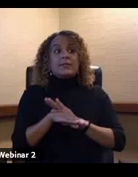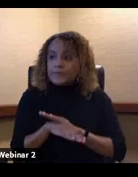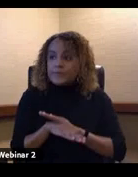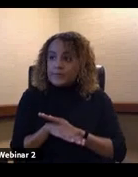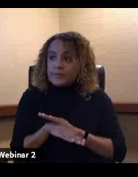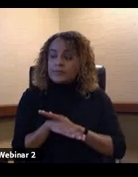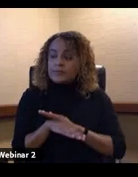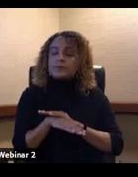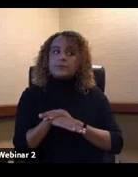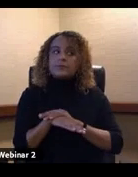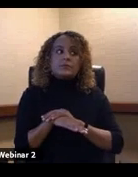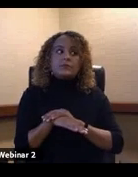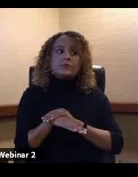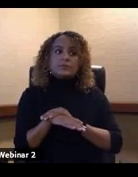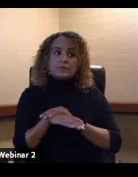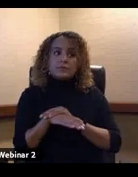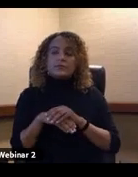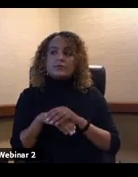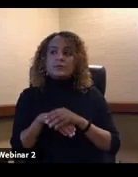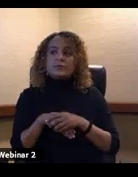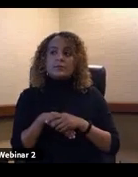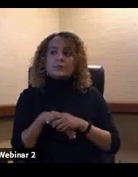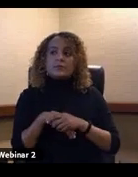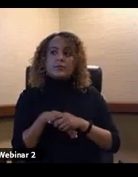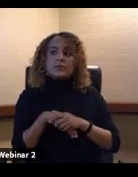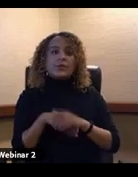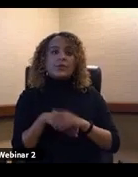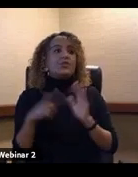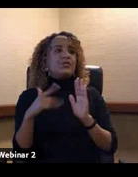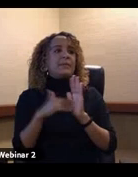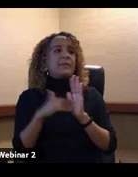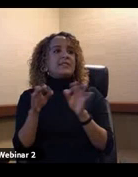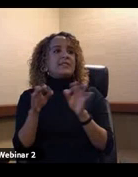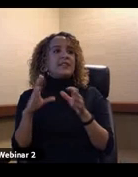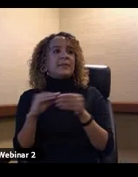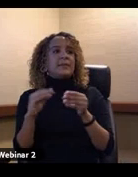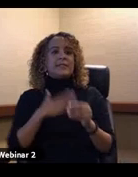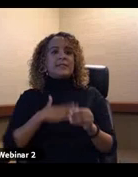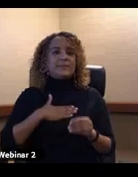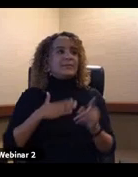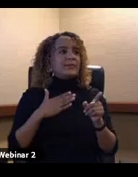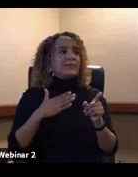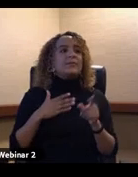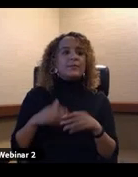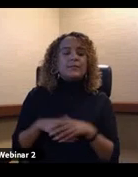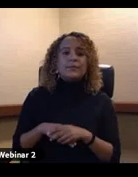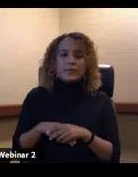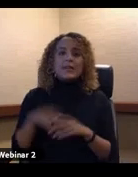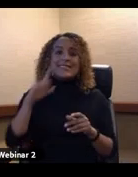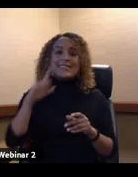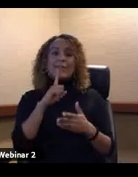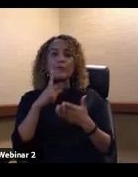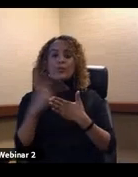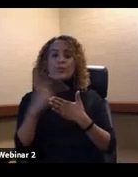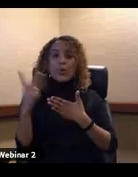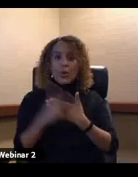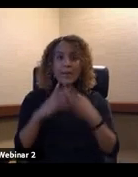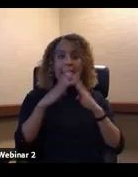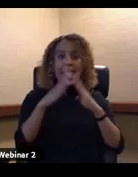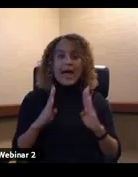victim service provider is eligible, but a victim service provider on its own would not be able to be the lead. A